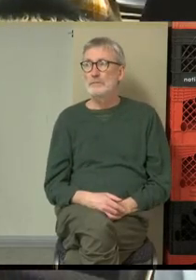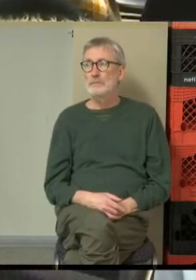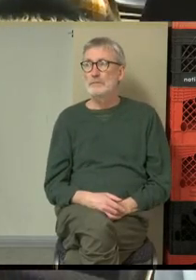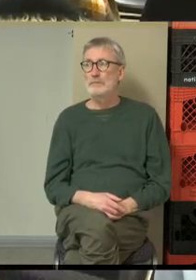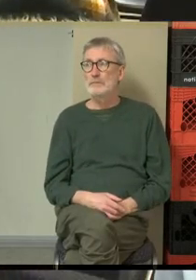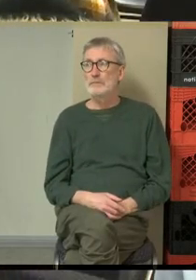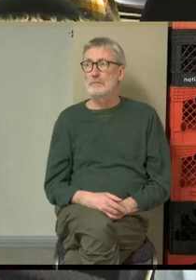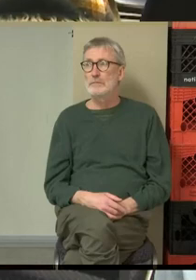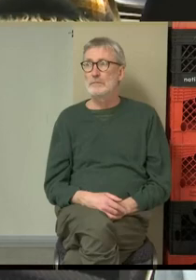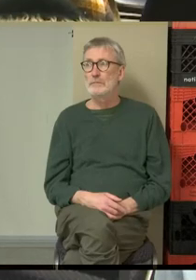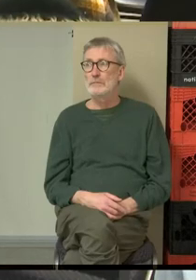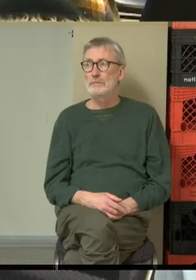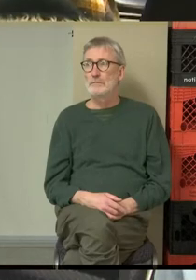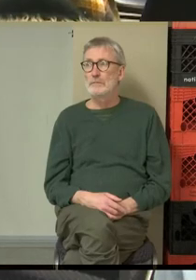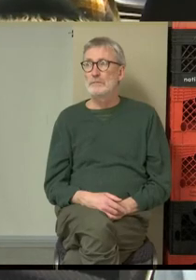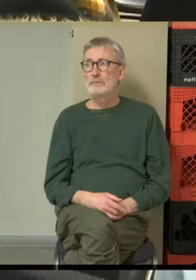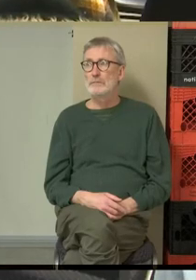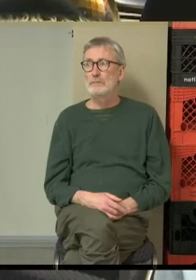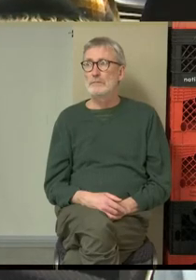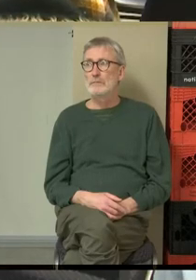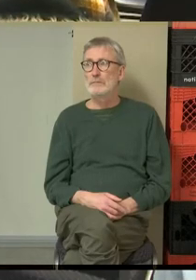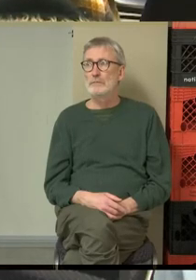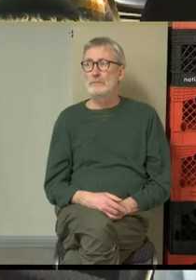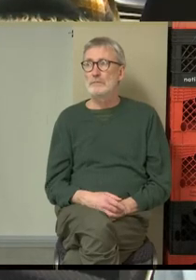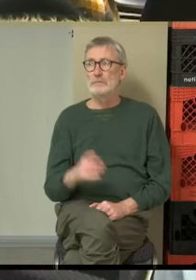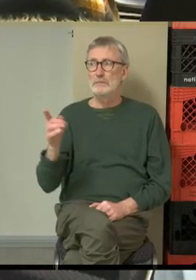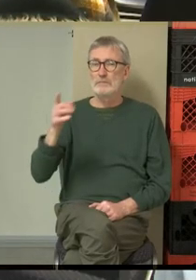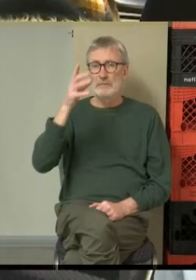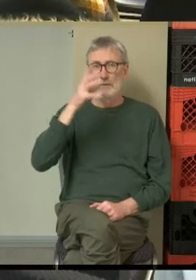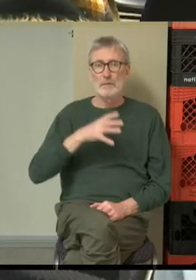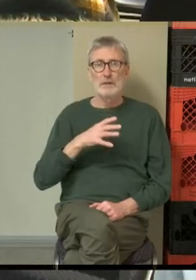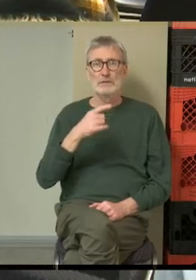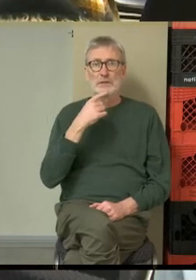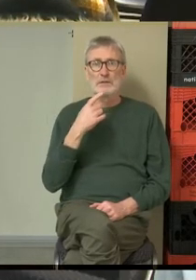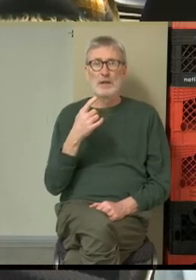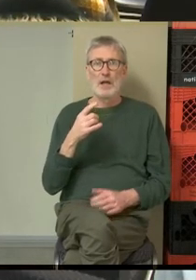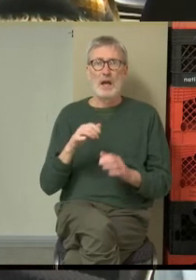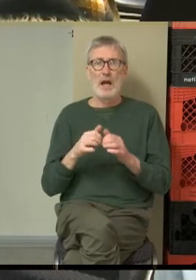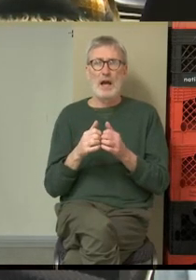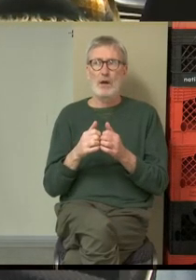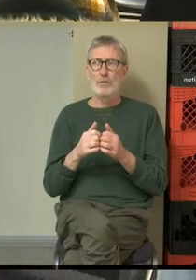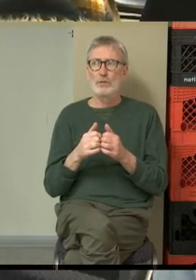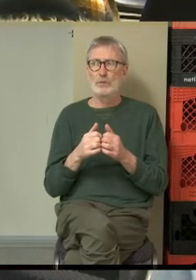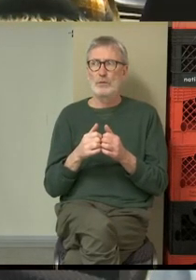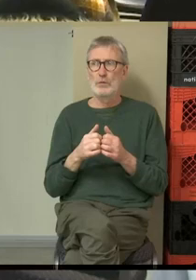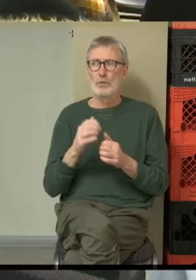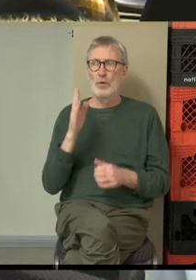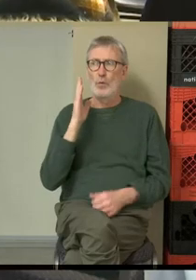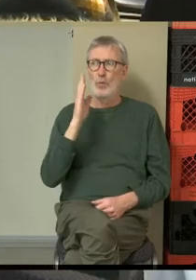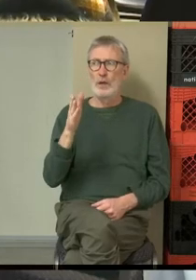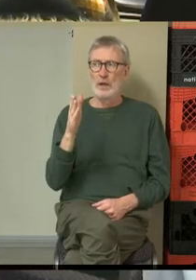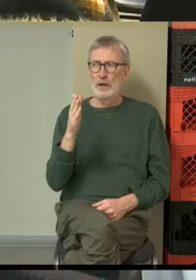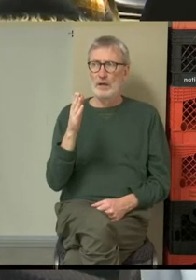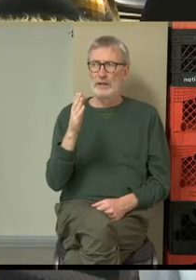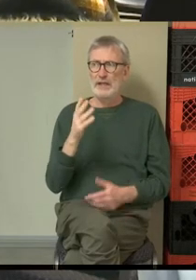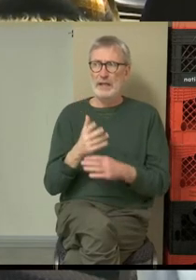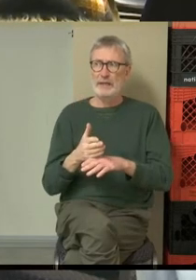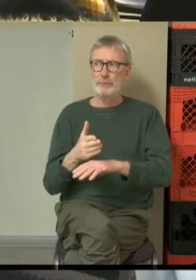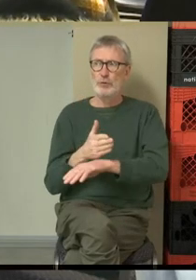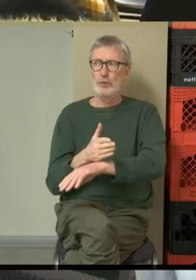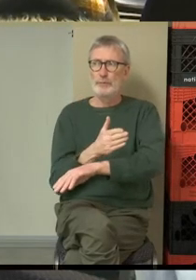Yep, another question. How do these amenities, or how will these amenities